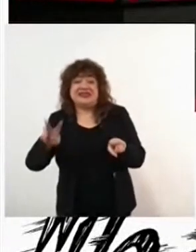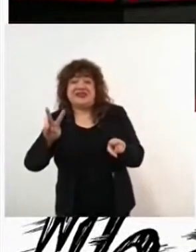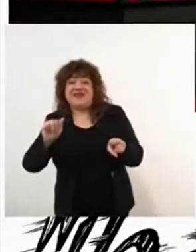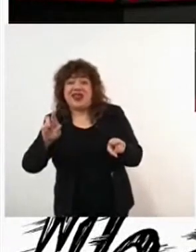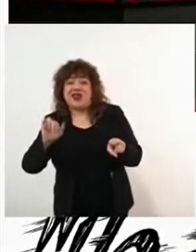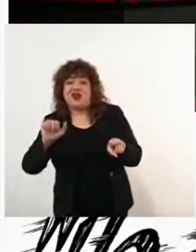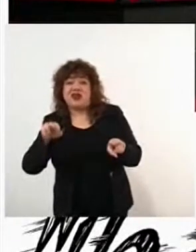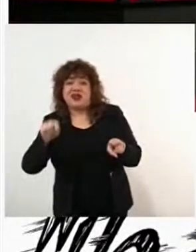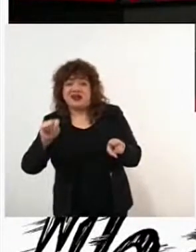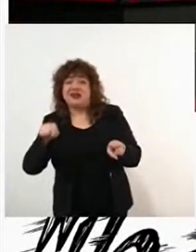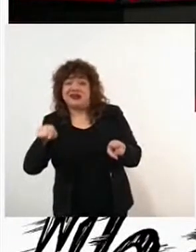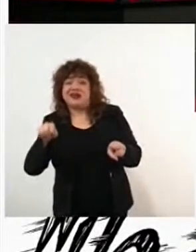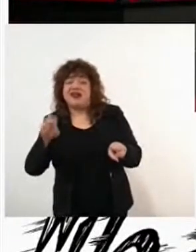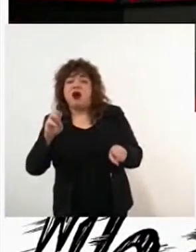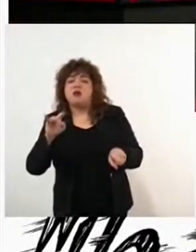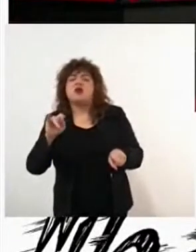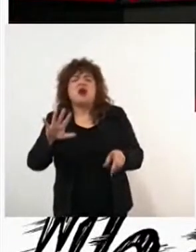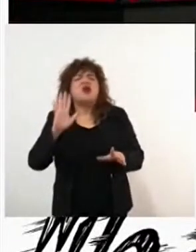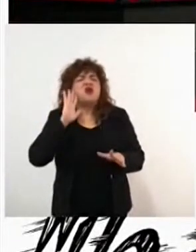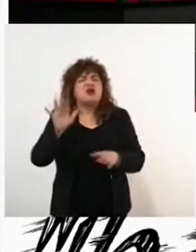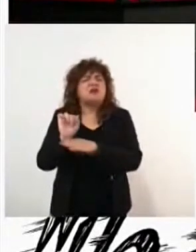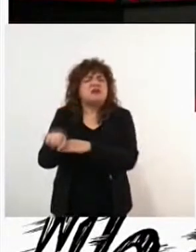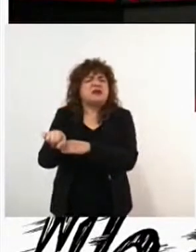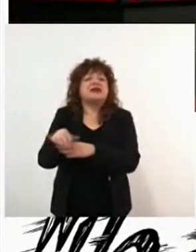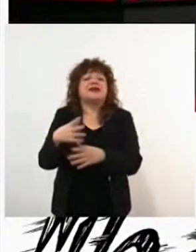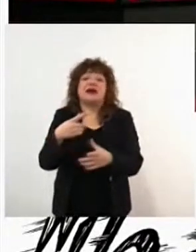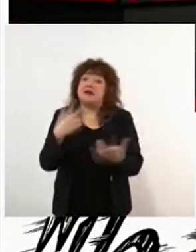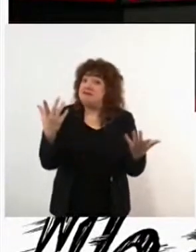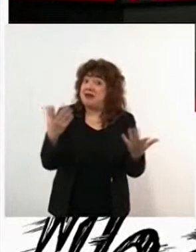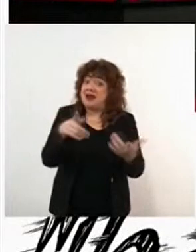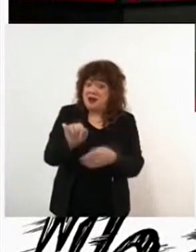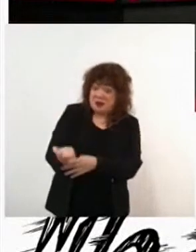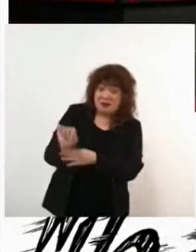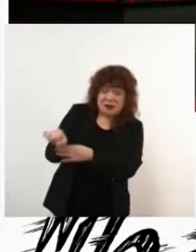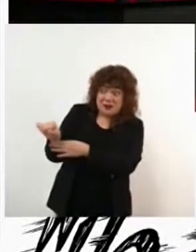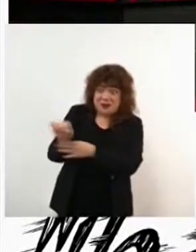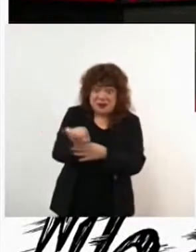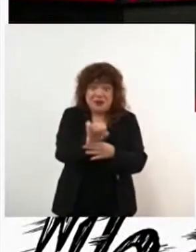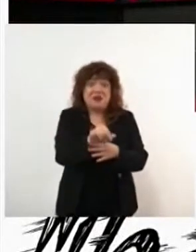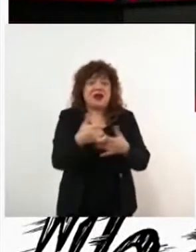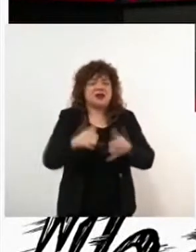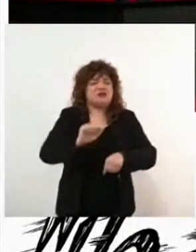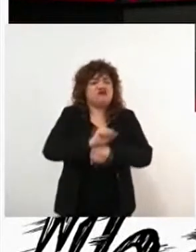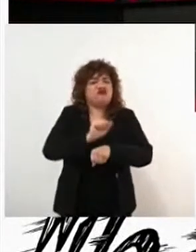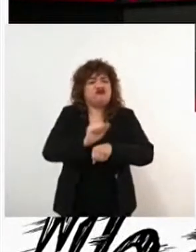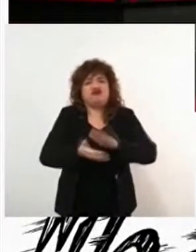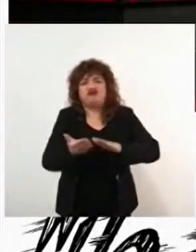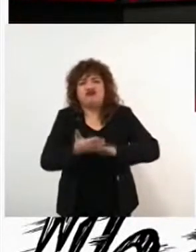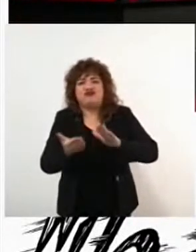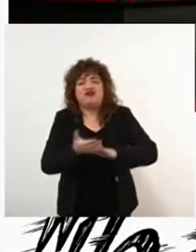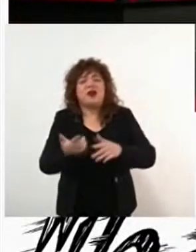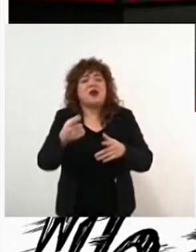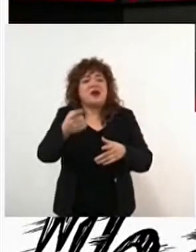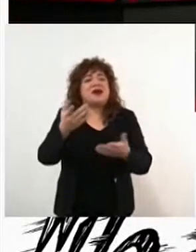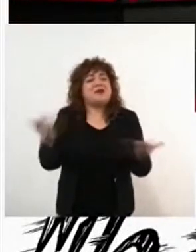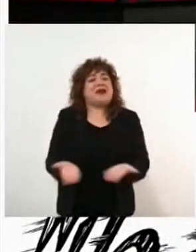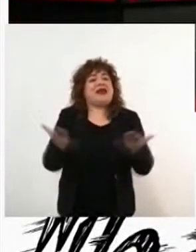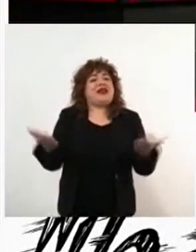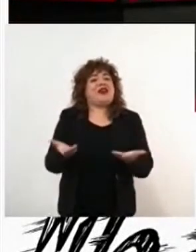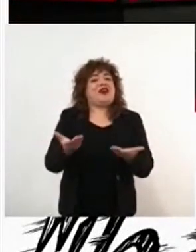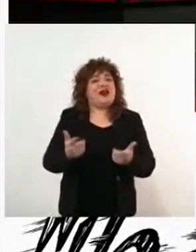and be around to watch, many more flights, but basically just say thanks very much. I mean, you've